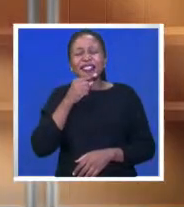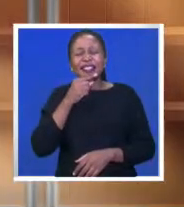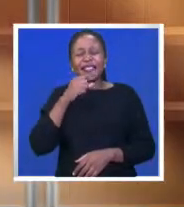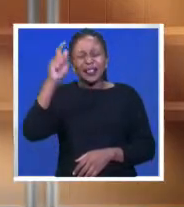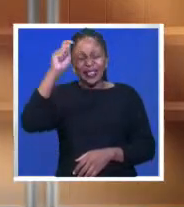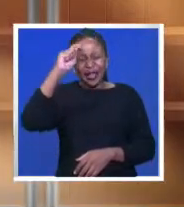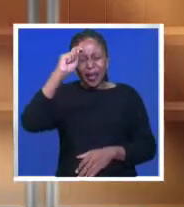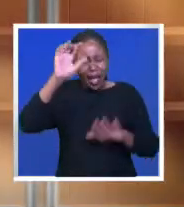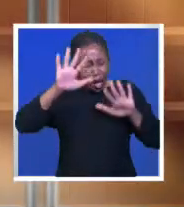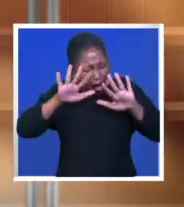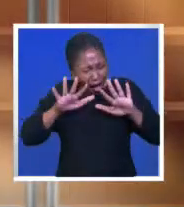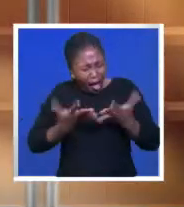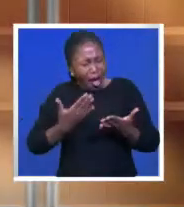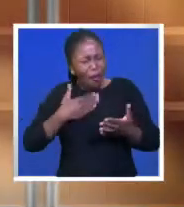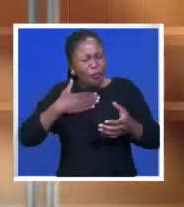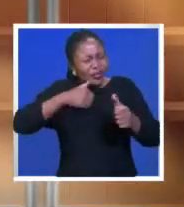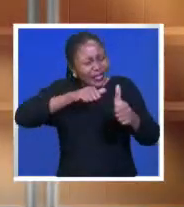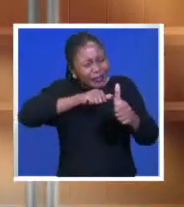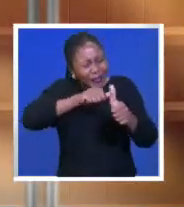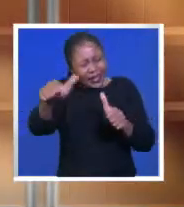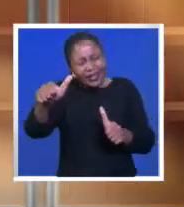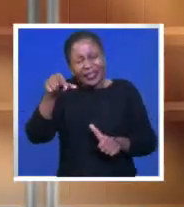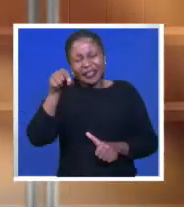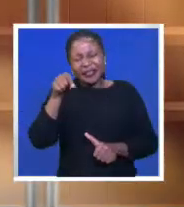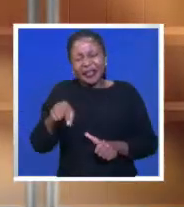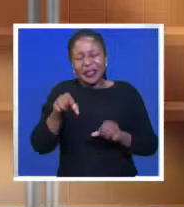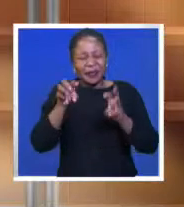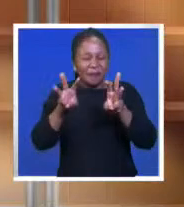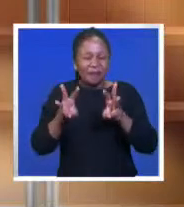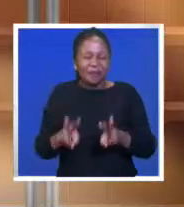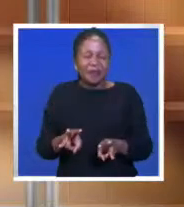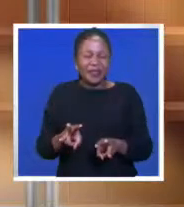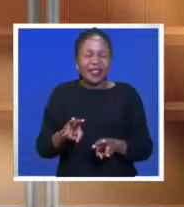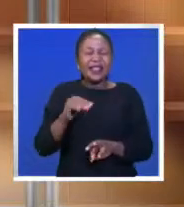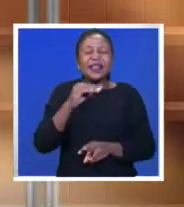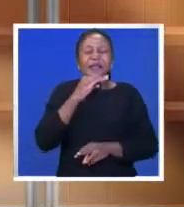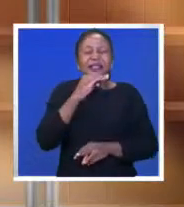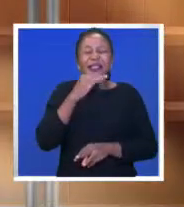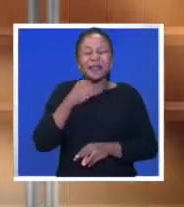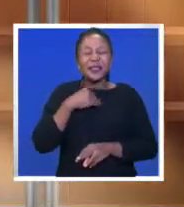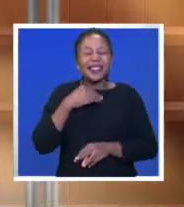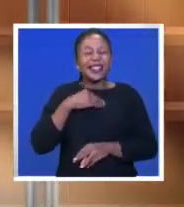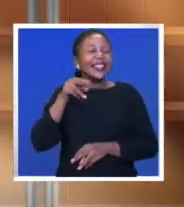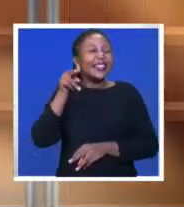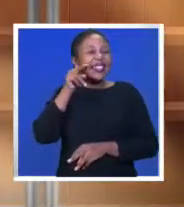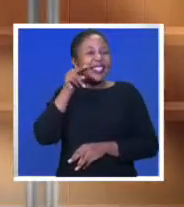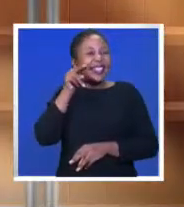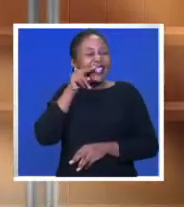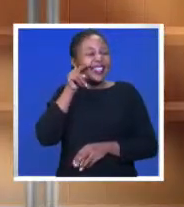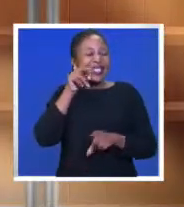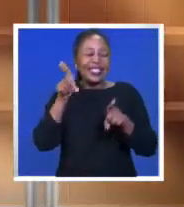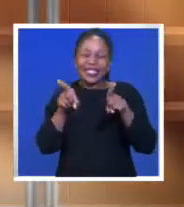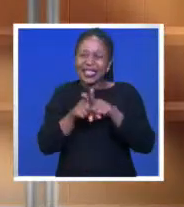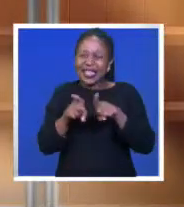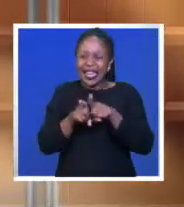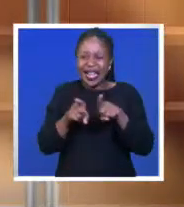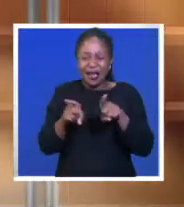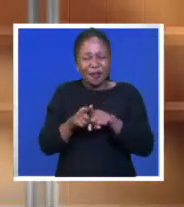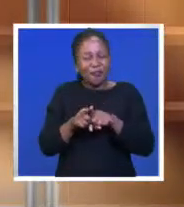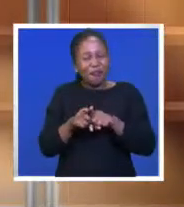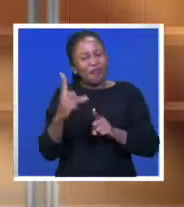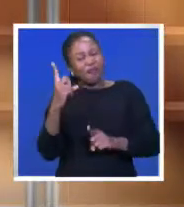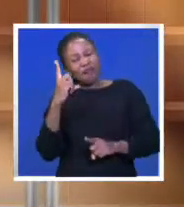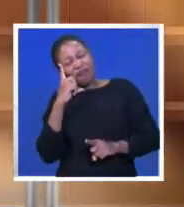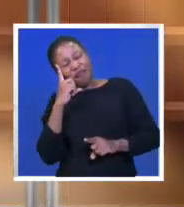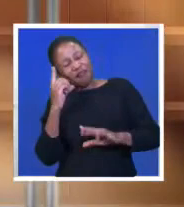escape this place. So why not assume the place of the dead? Edmund is telling us, it seems you can get out of this prison except when